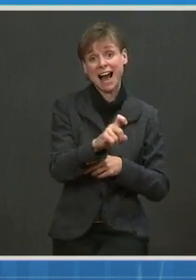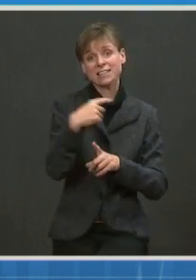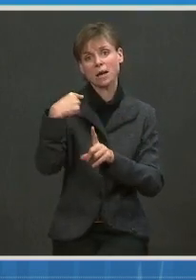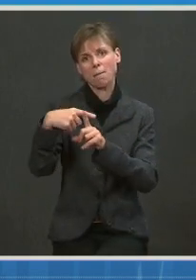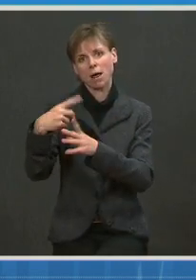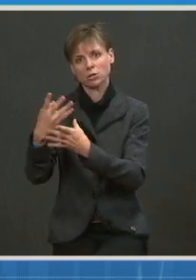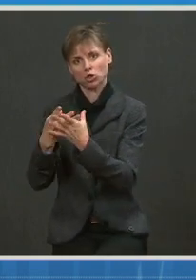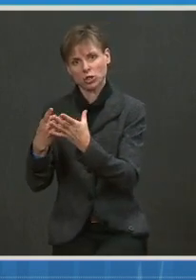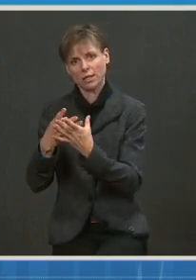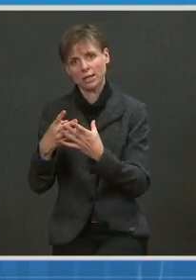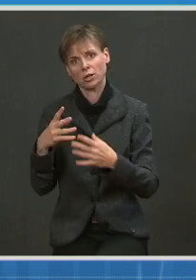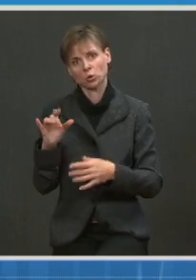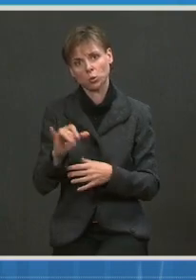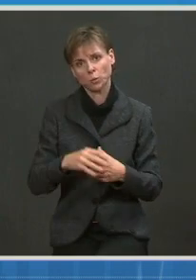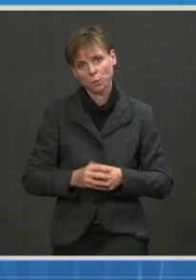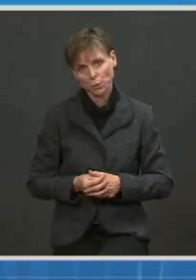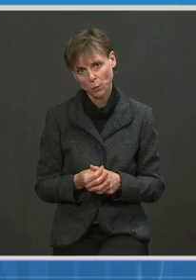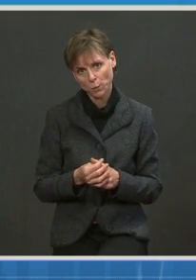and surveillance standpoint.